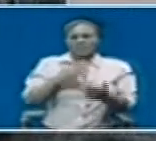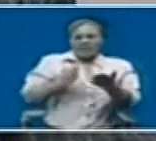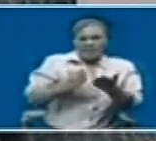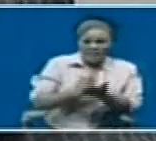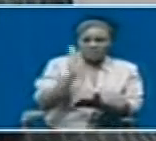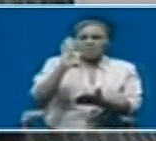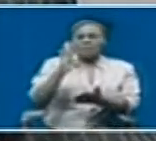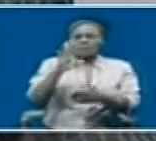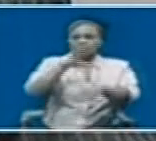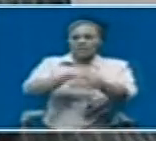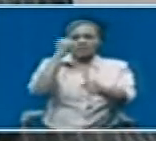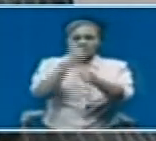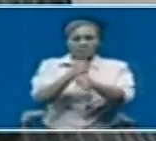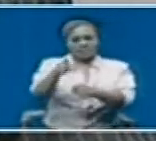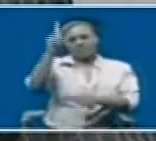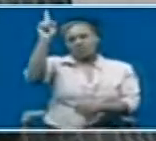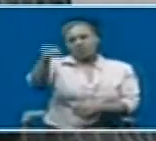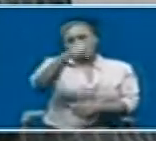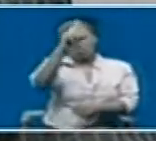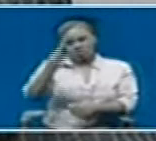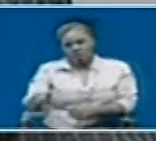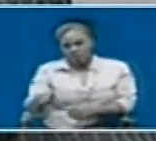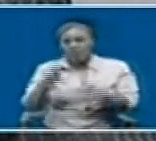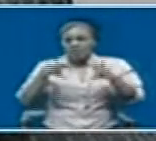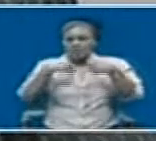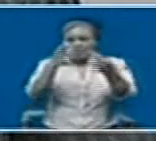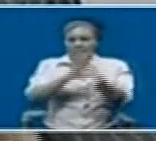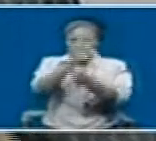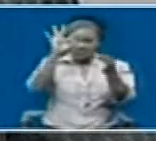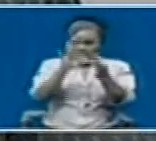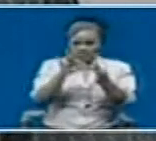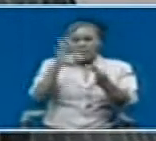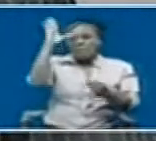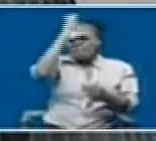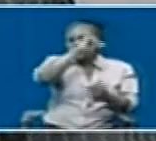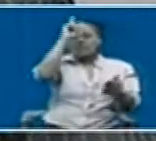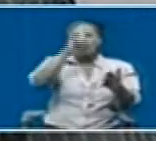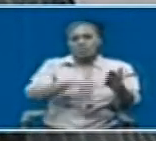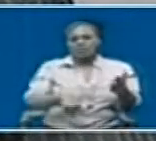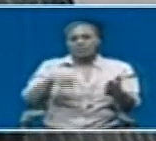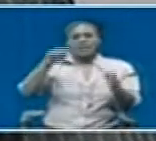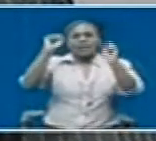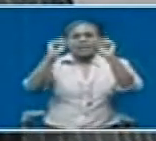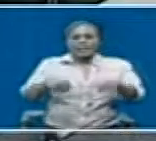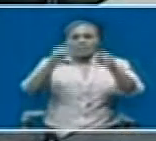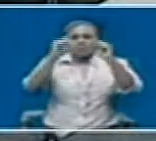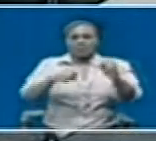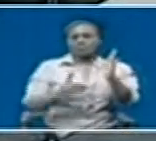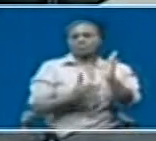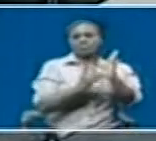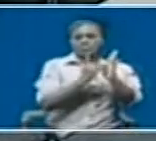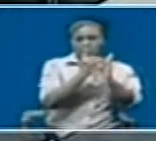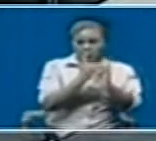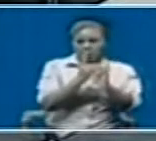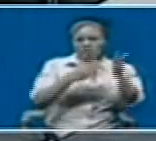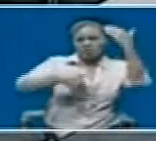to get employed. That's wrong. So to answer you more specifically about the gap, I think capability development in students